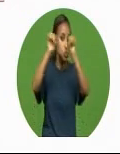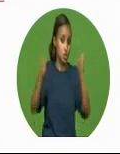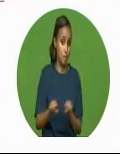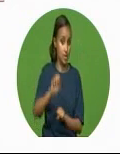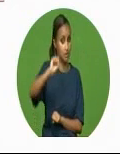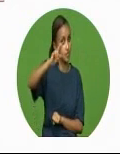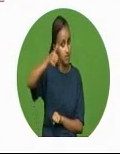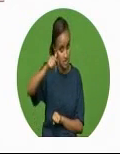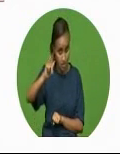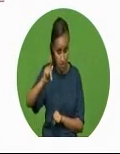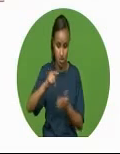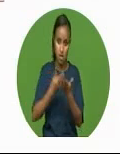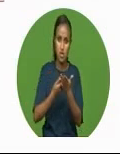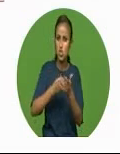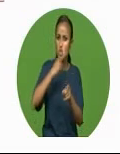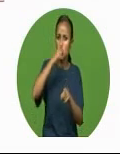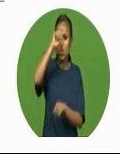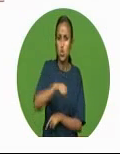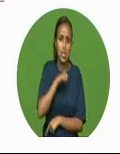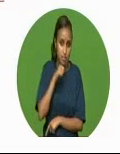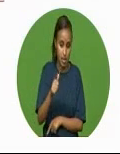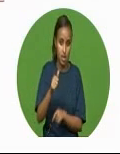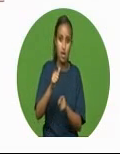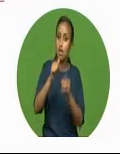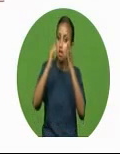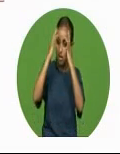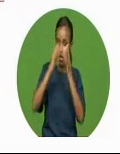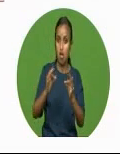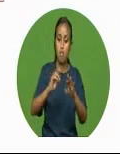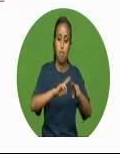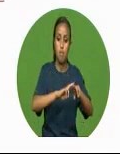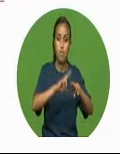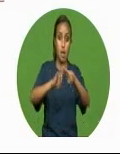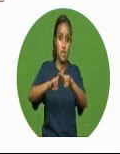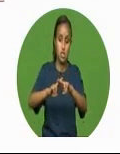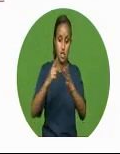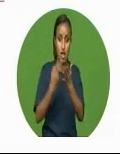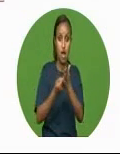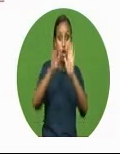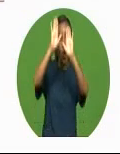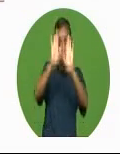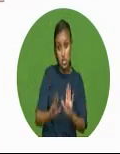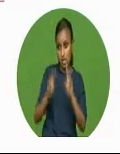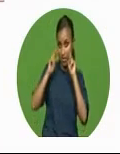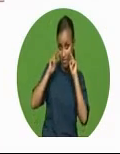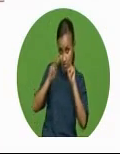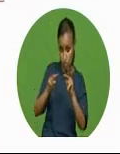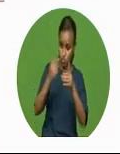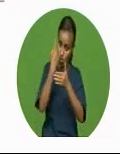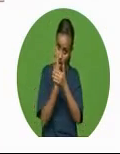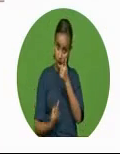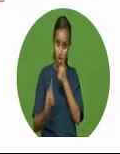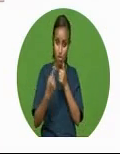size or shape and shouldn't be dimensioned. An auxiliary